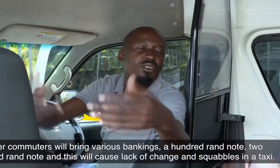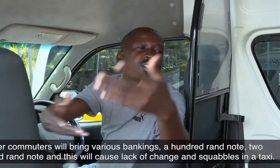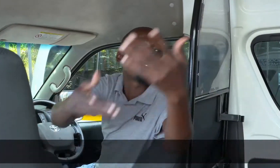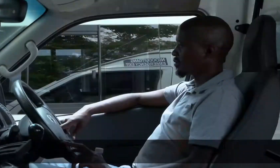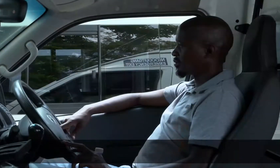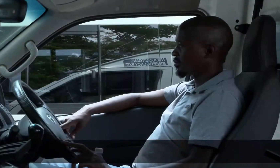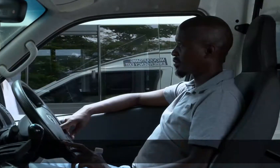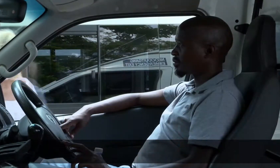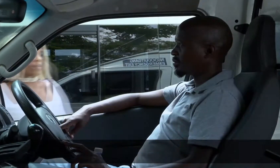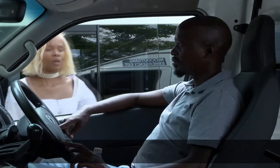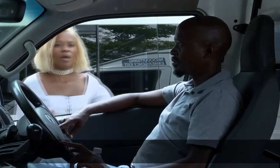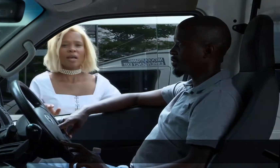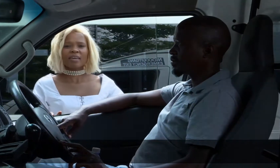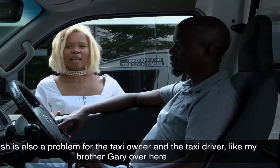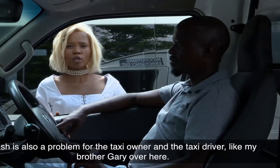in a taxi.